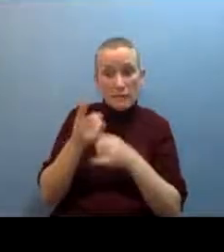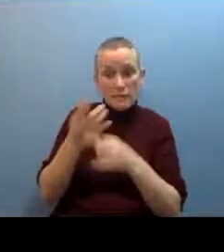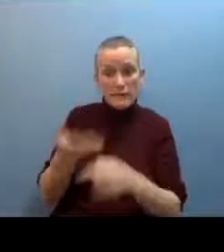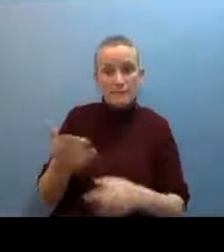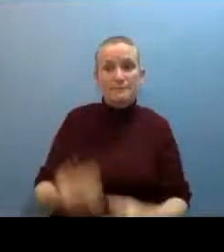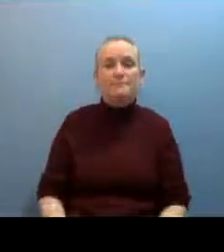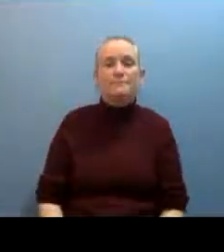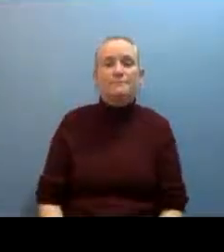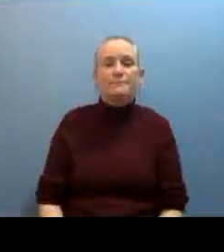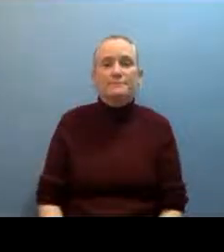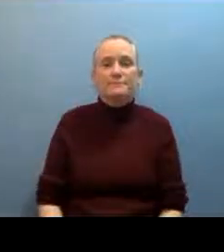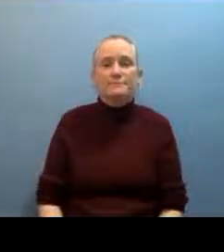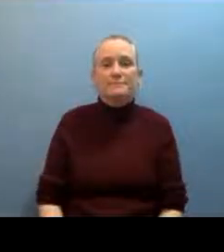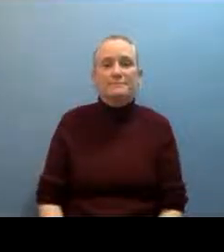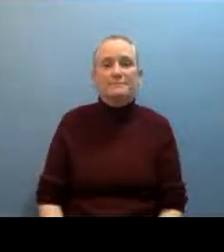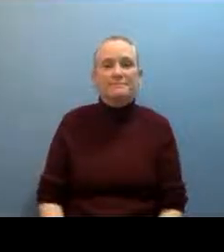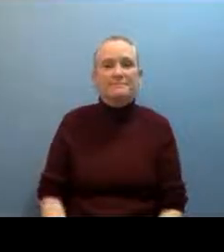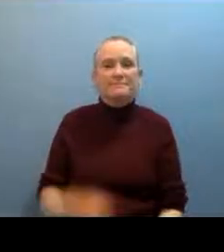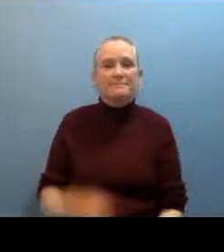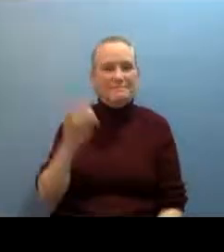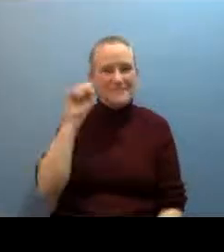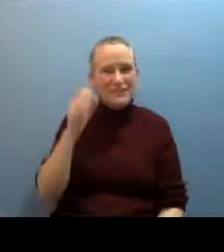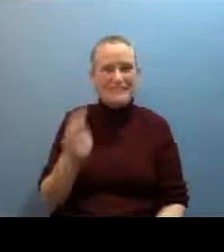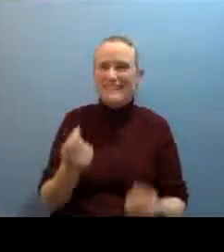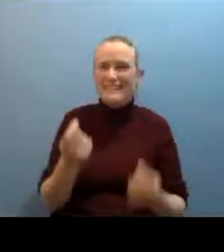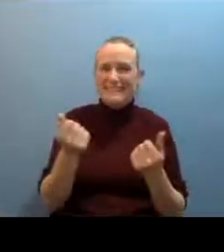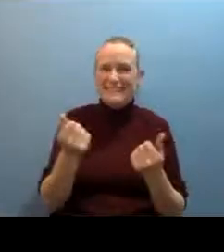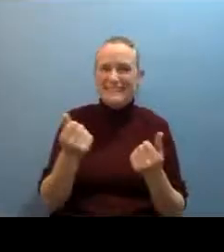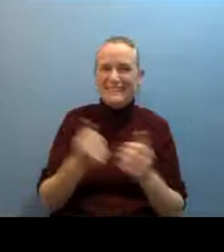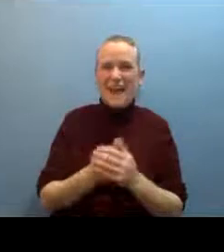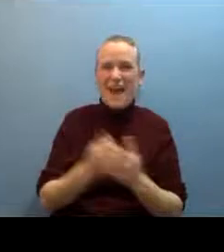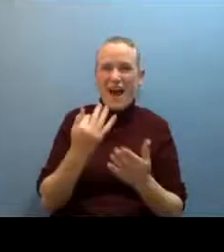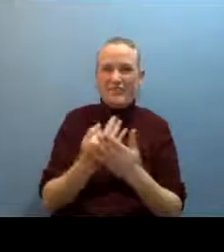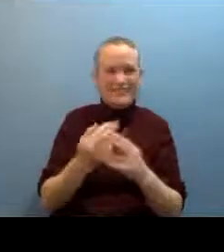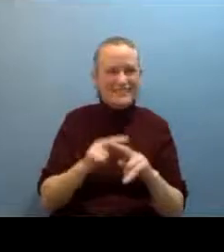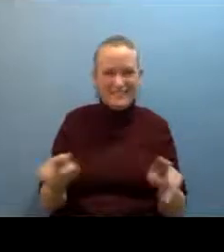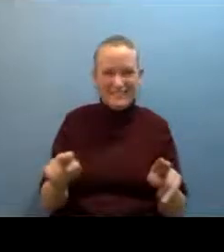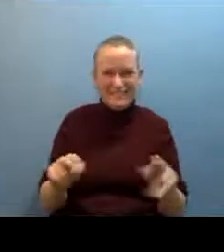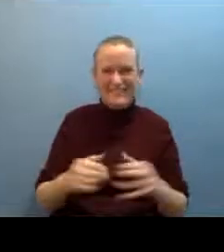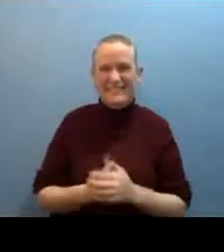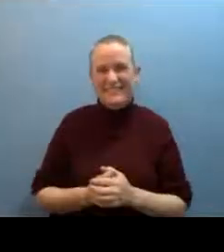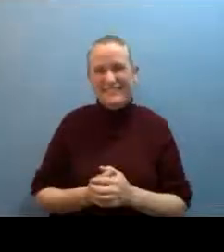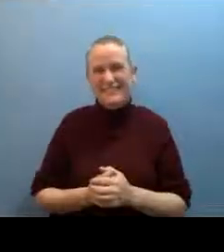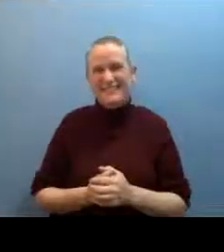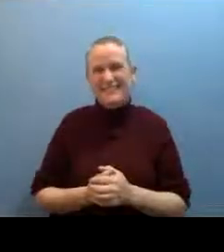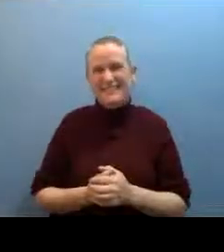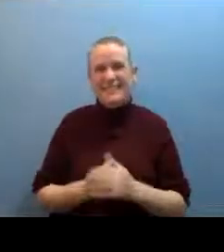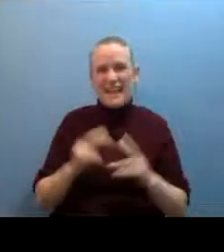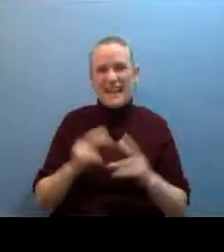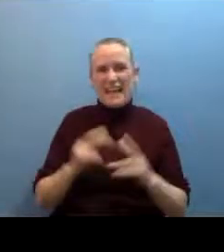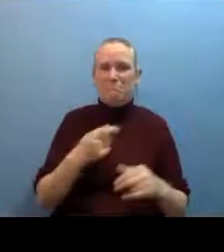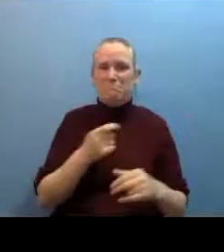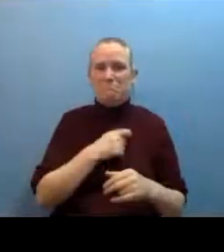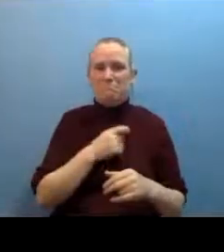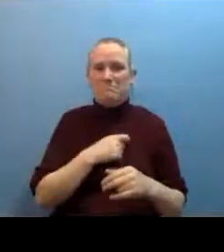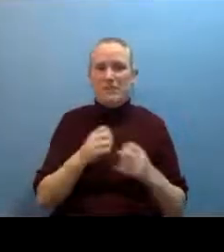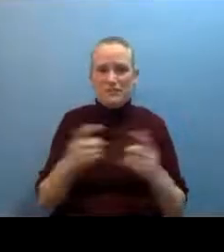So that all sounds really straightforward. It's often very not straightforward, and it can be quite nerve-wracking for